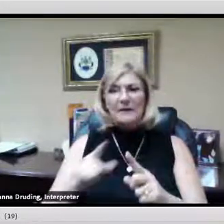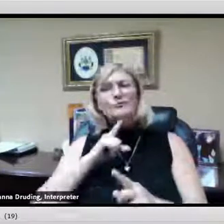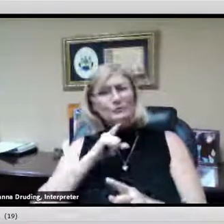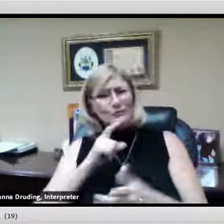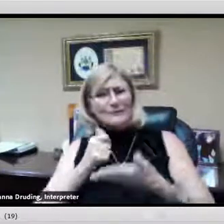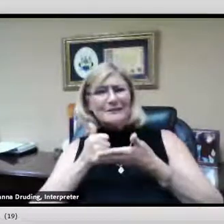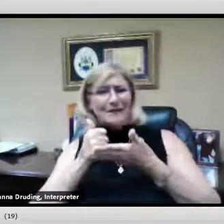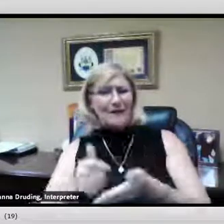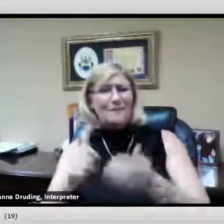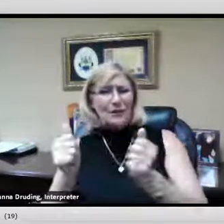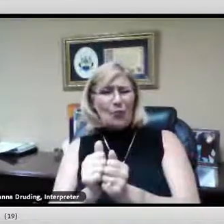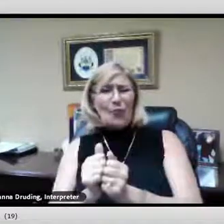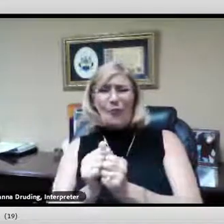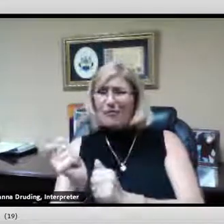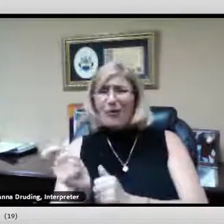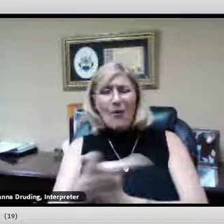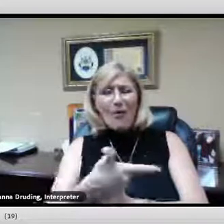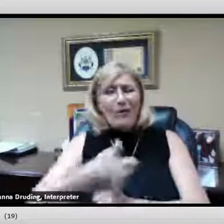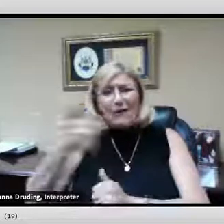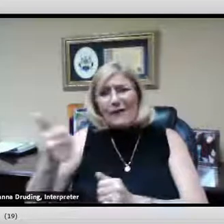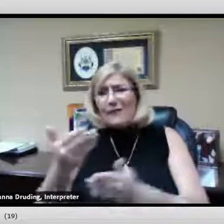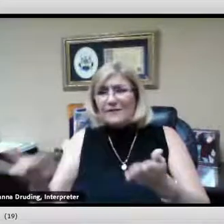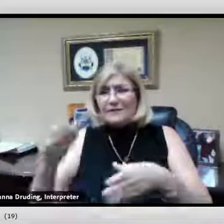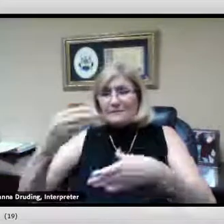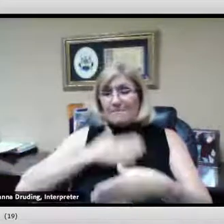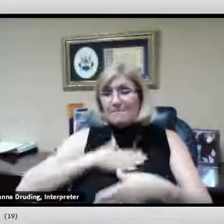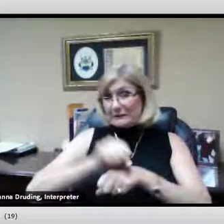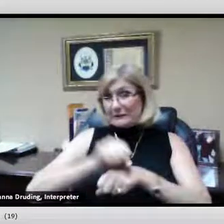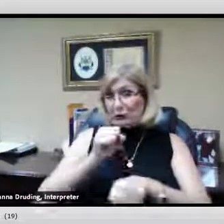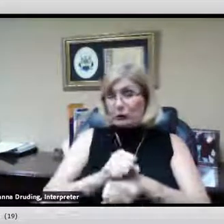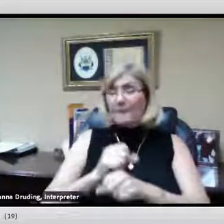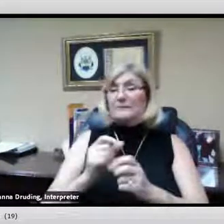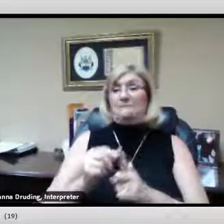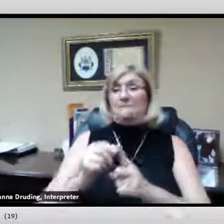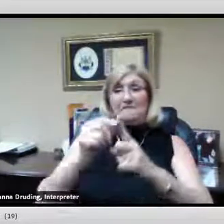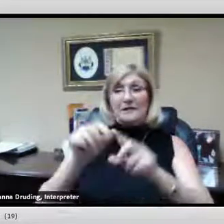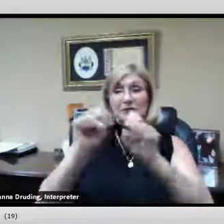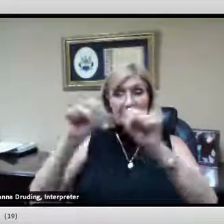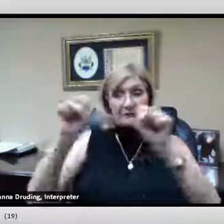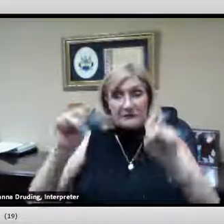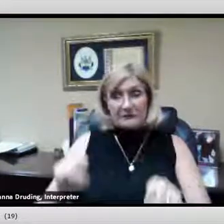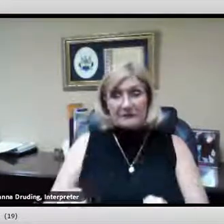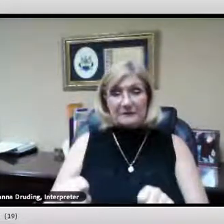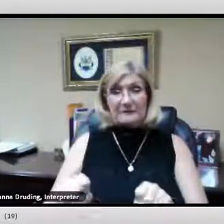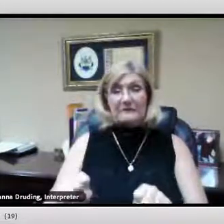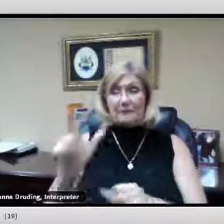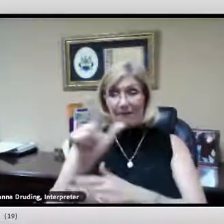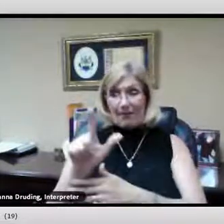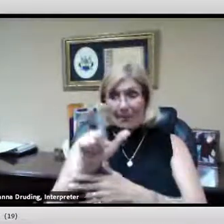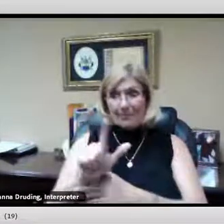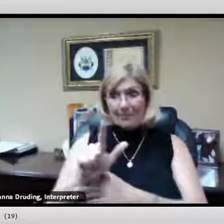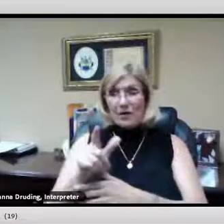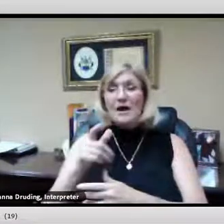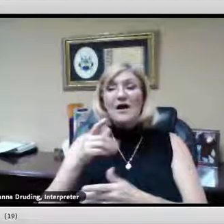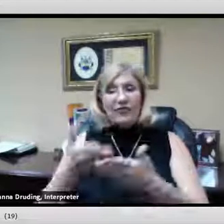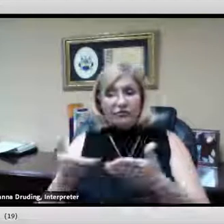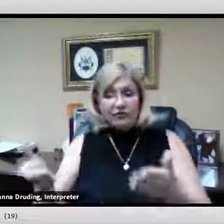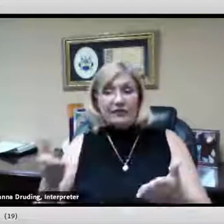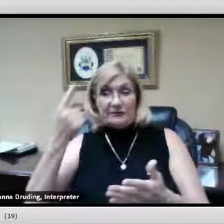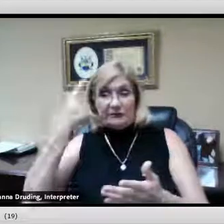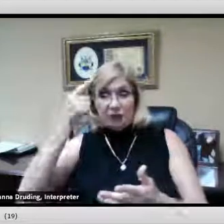job, including systems librarianship. I'm able to see the bigger picture in a way that I was not able to before. It's true for